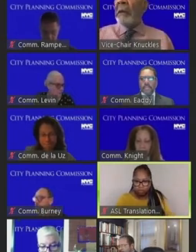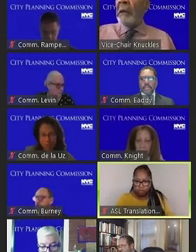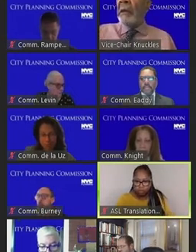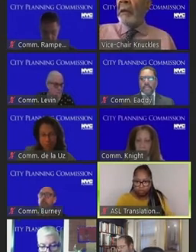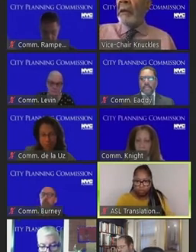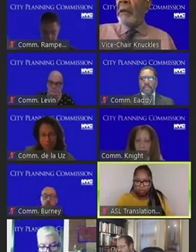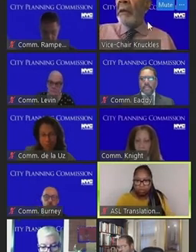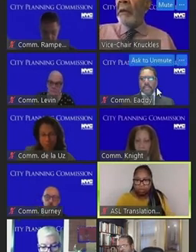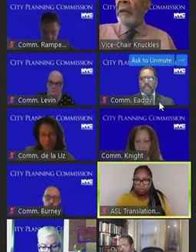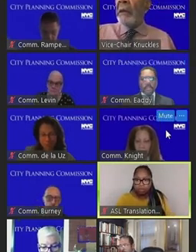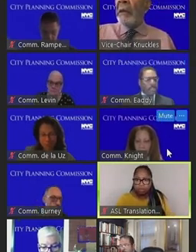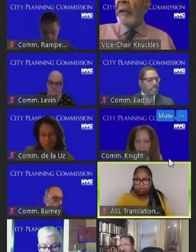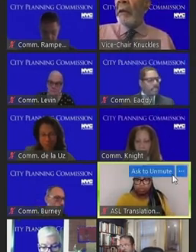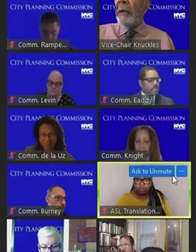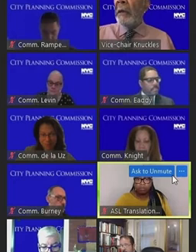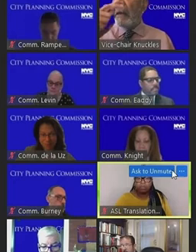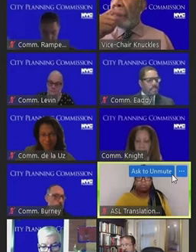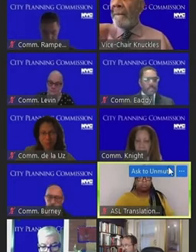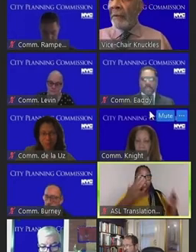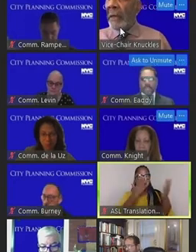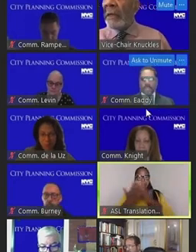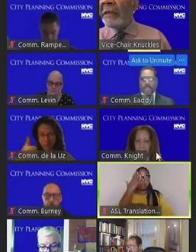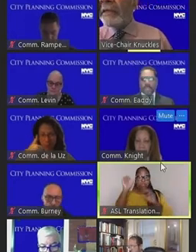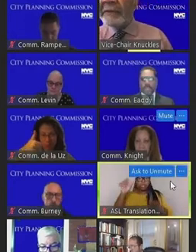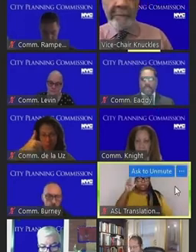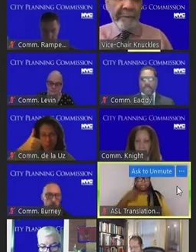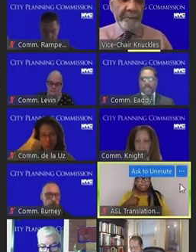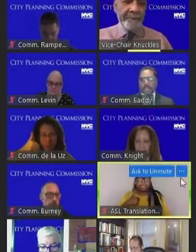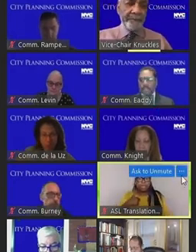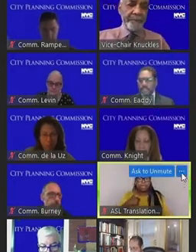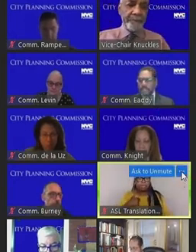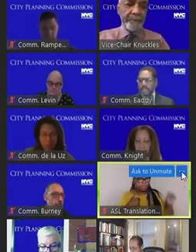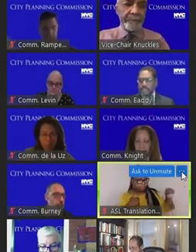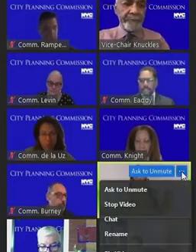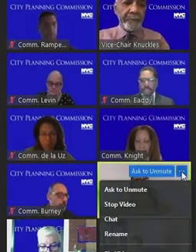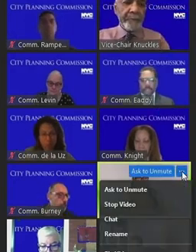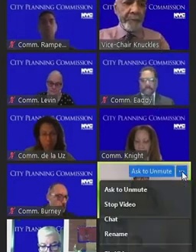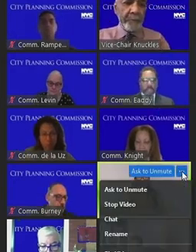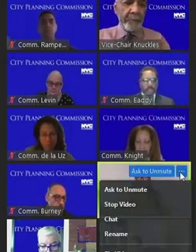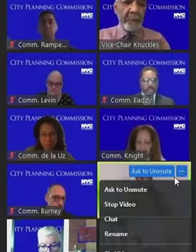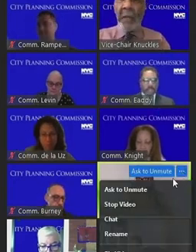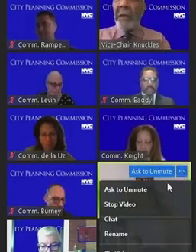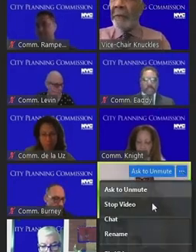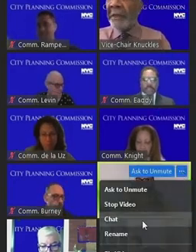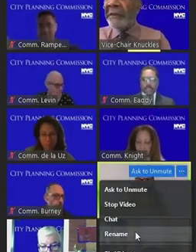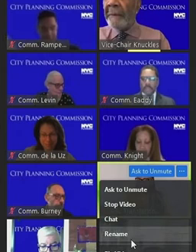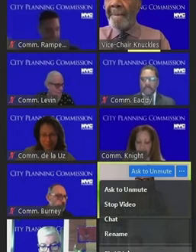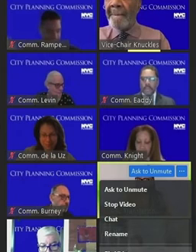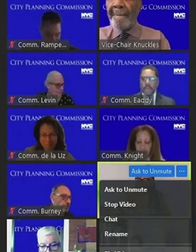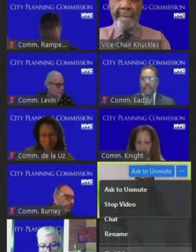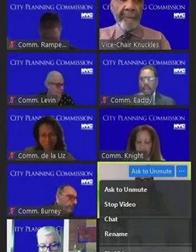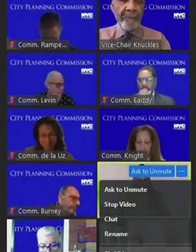Unmute. Okay, good morning. Can you hear me? Yes. Yes. Okay. May I begin?